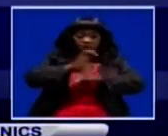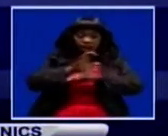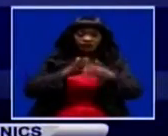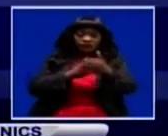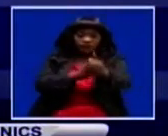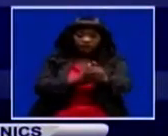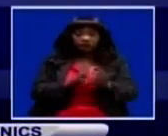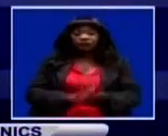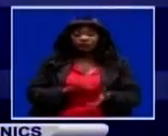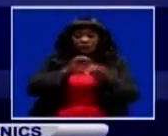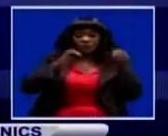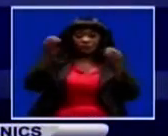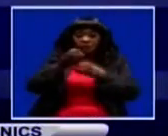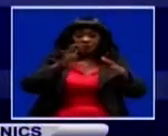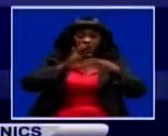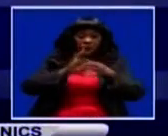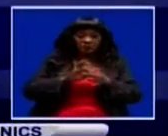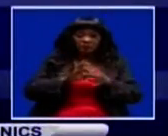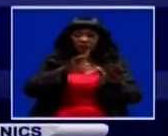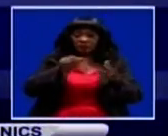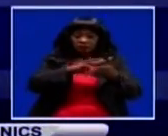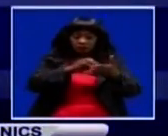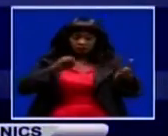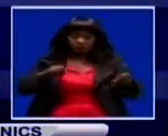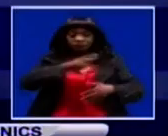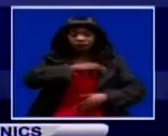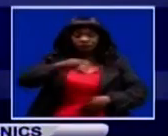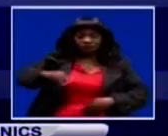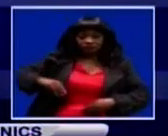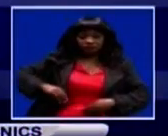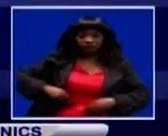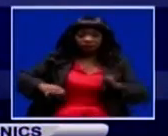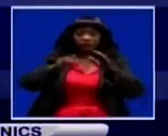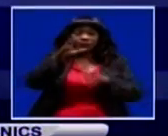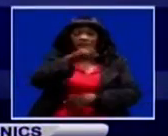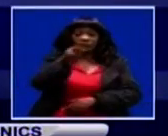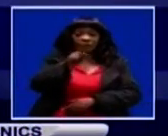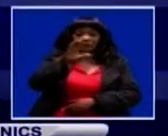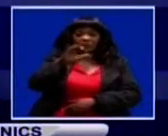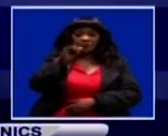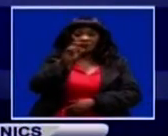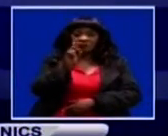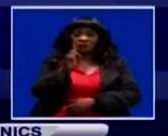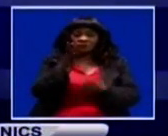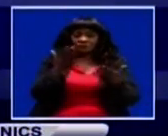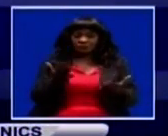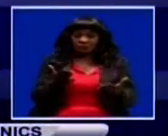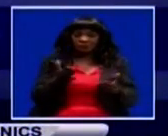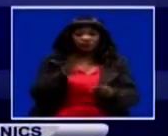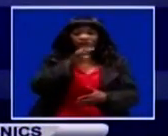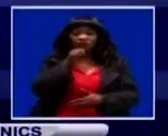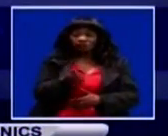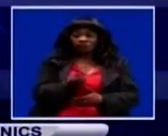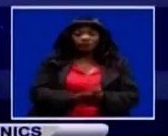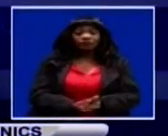The Opposition Alliance says it has not withdrawn its membership from the Zambia Center for Inter-Party Dialogue,